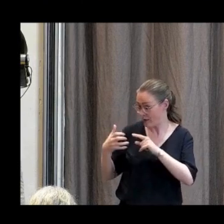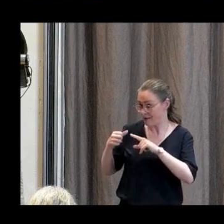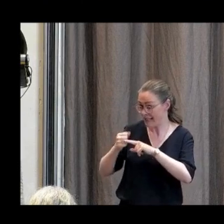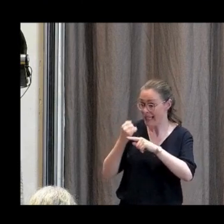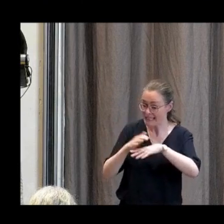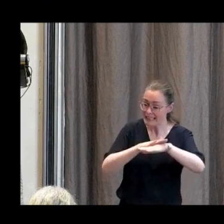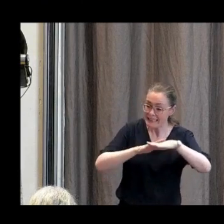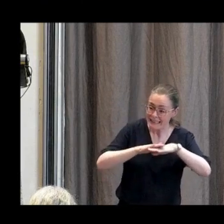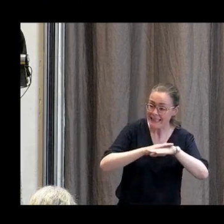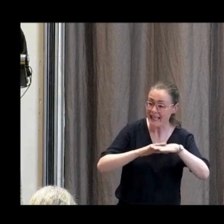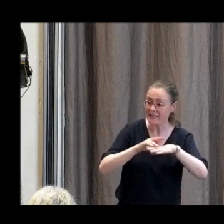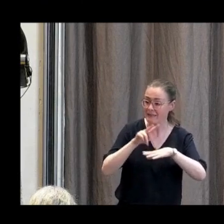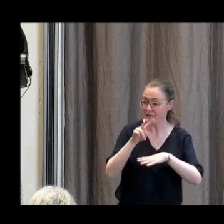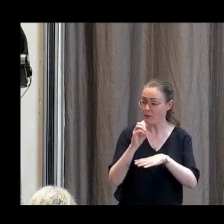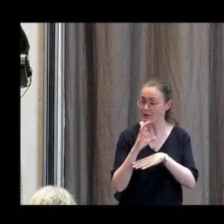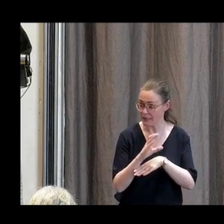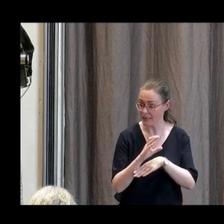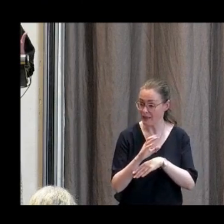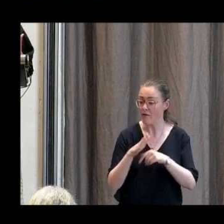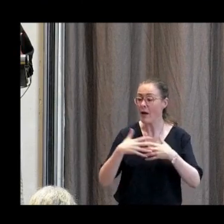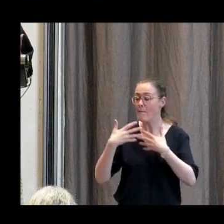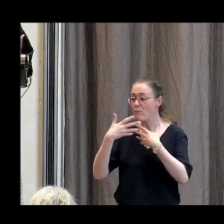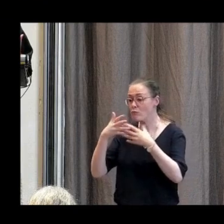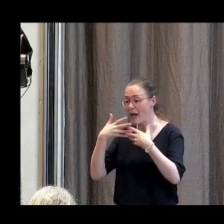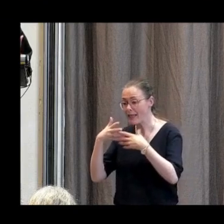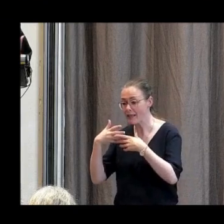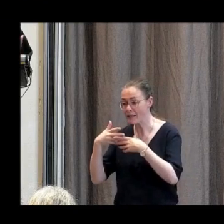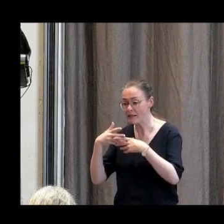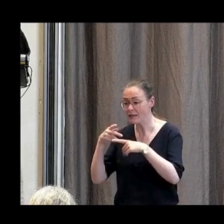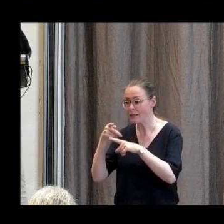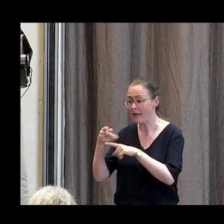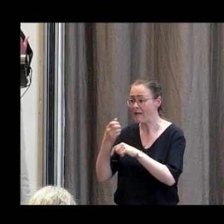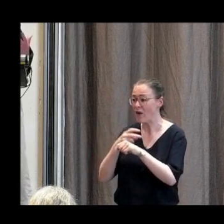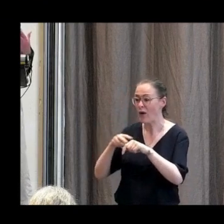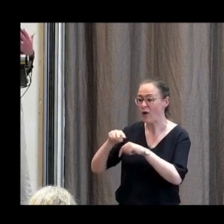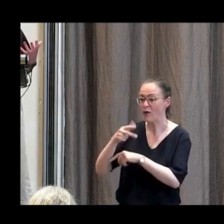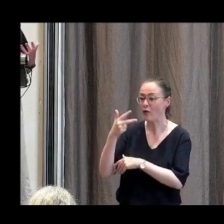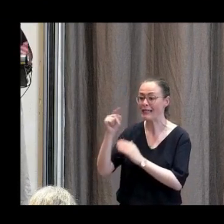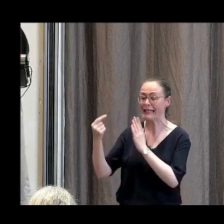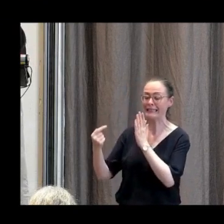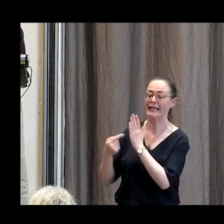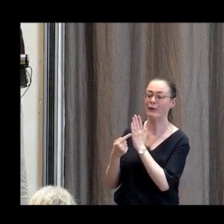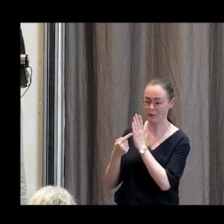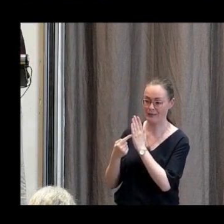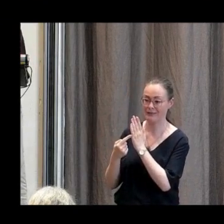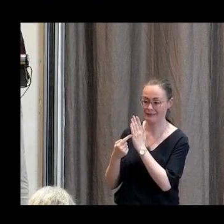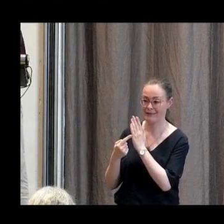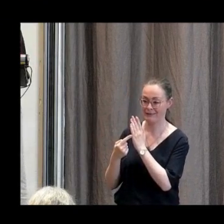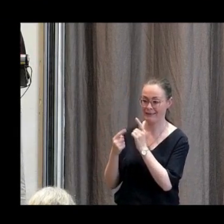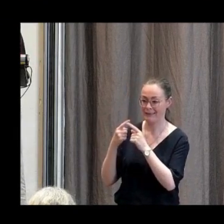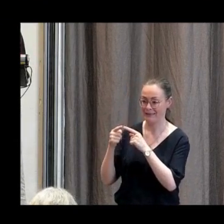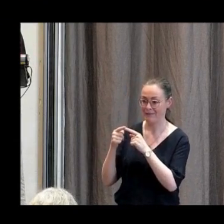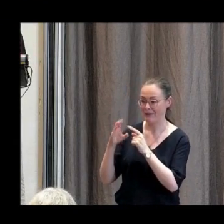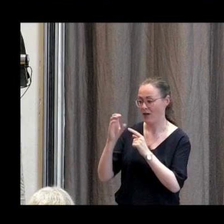skin volatile emission. The breath composition is reported to have over 3,000 compounds